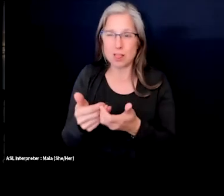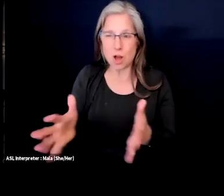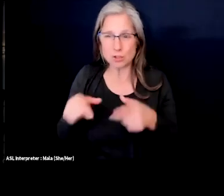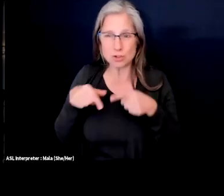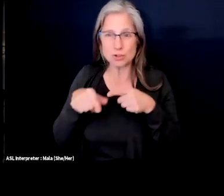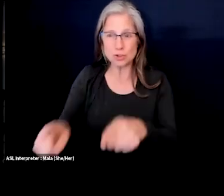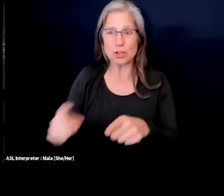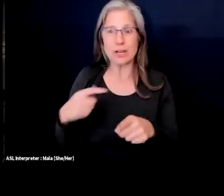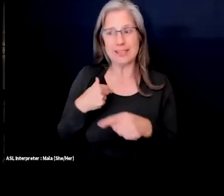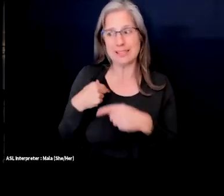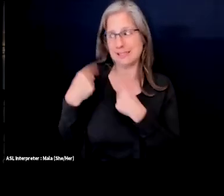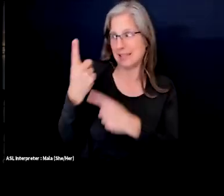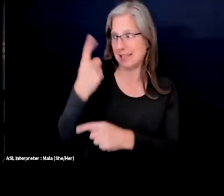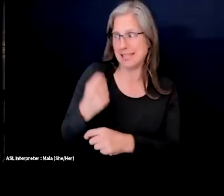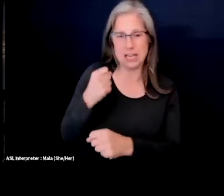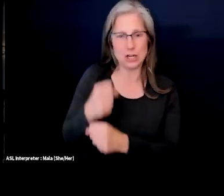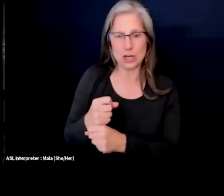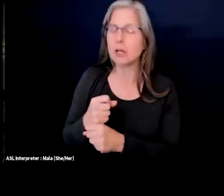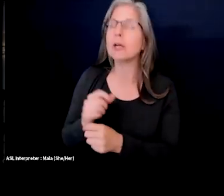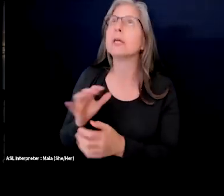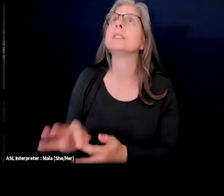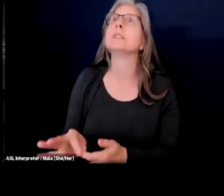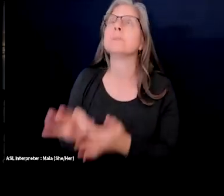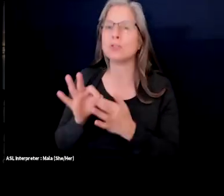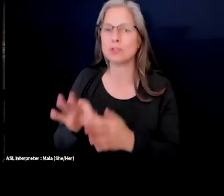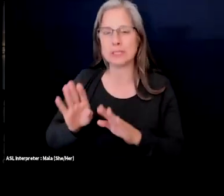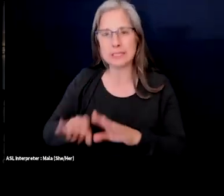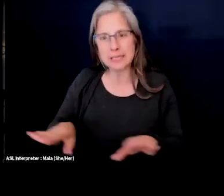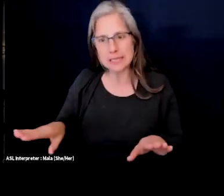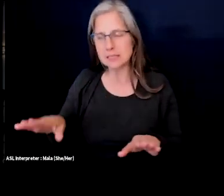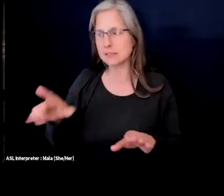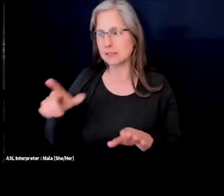this lost year, especially kids who are